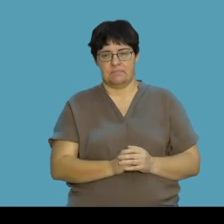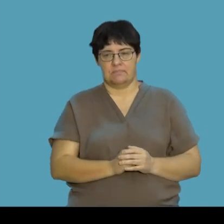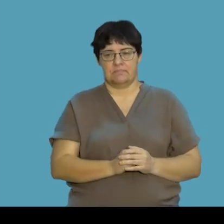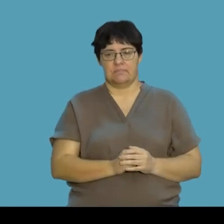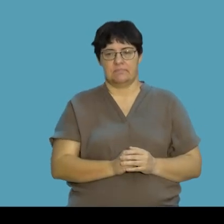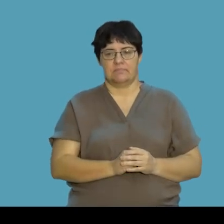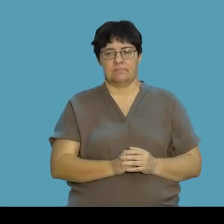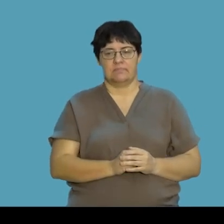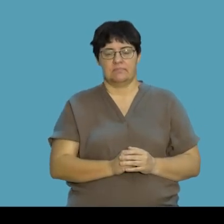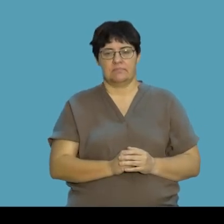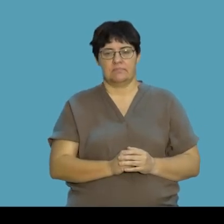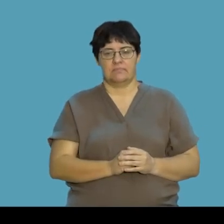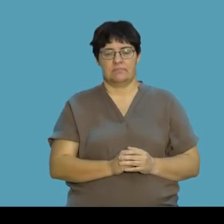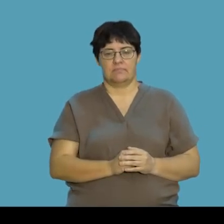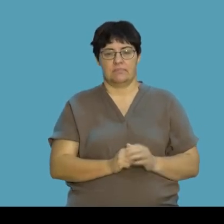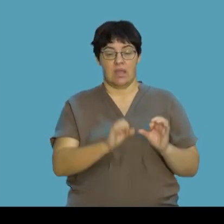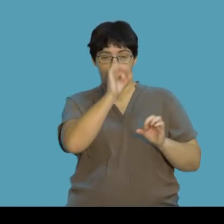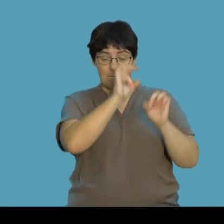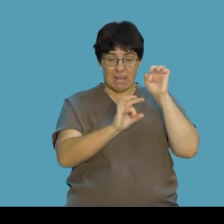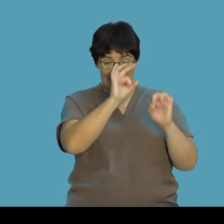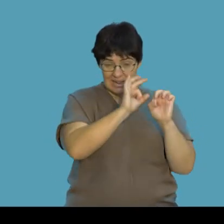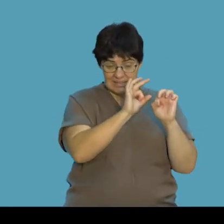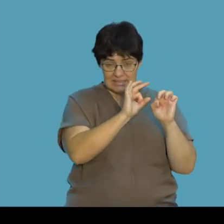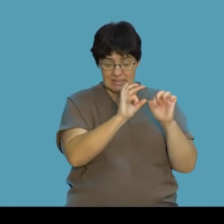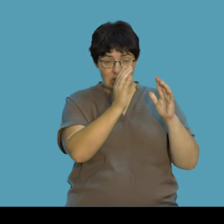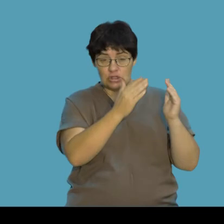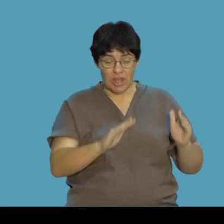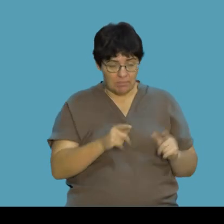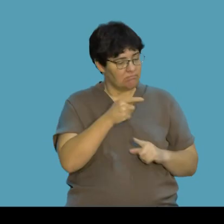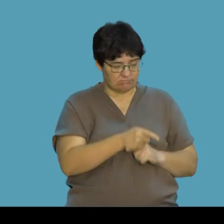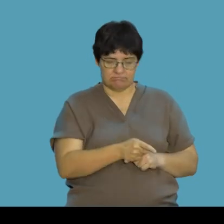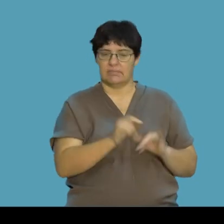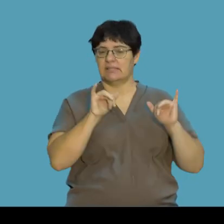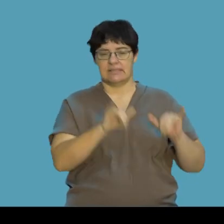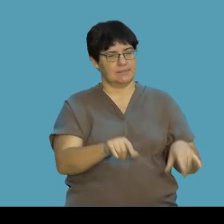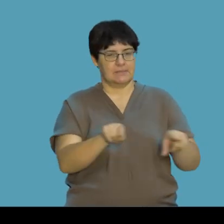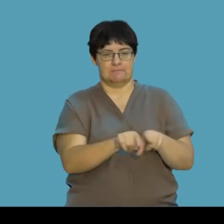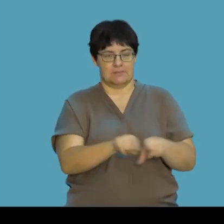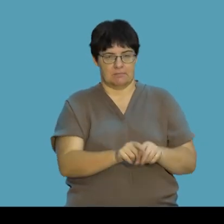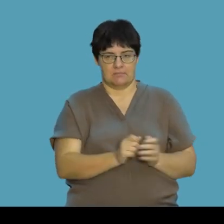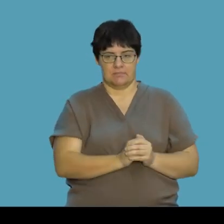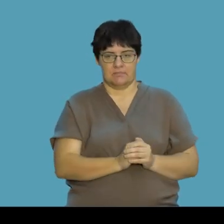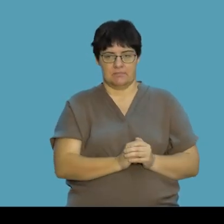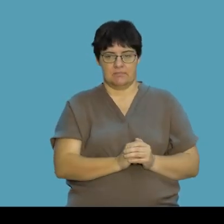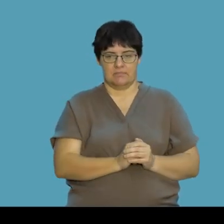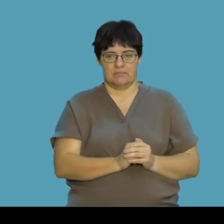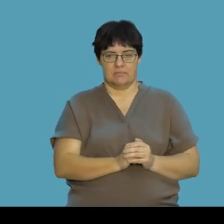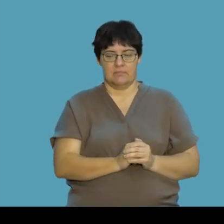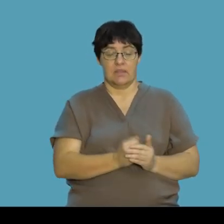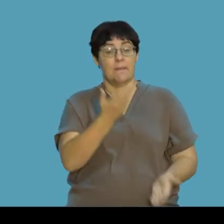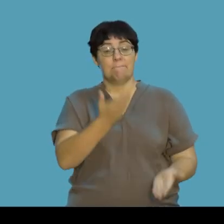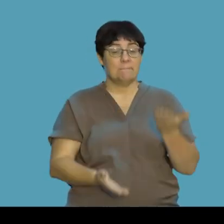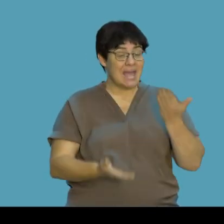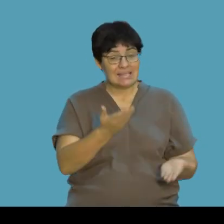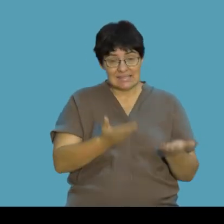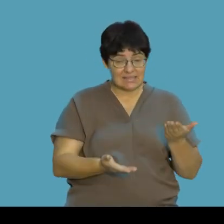Also, the shape of the particles that make up that substance stay the same. The total mass of the substance also